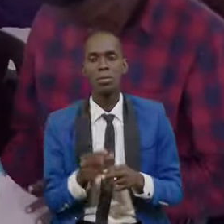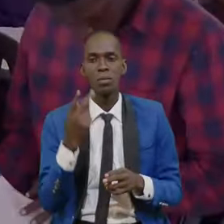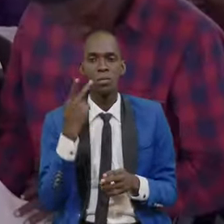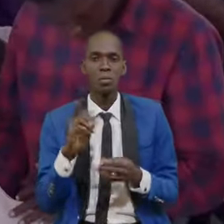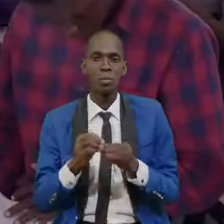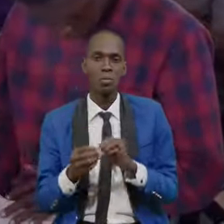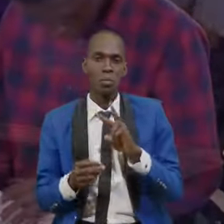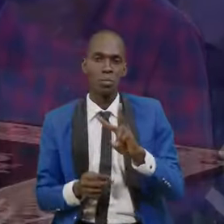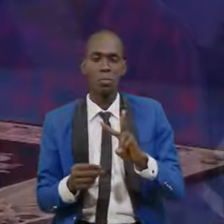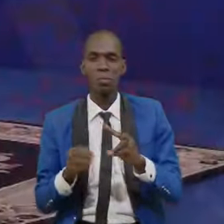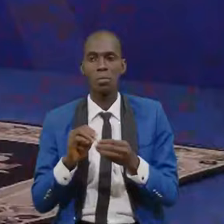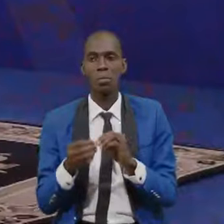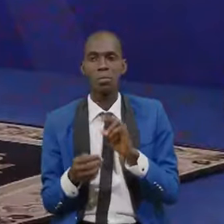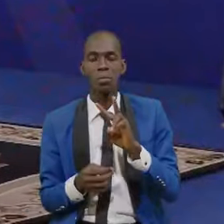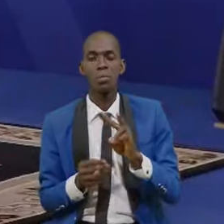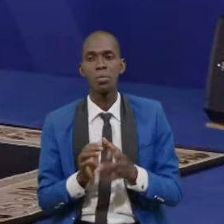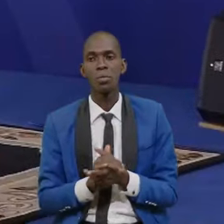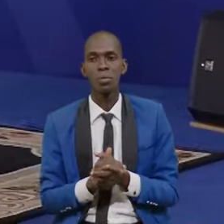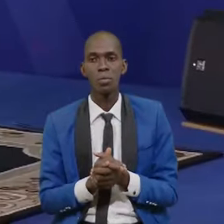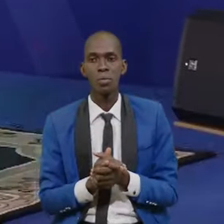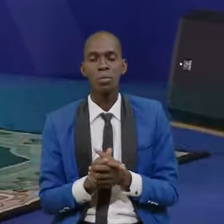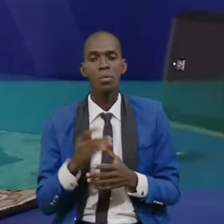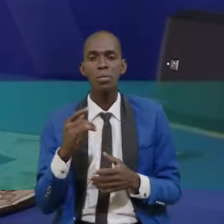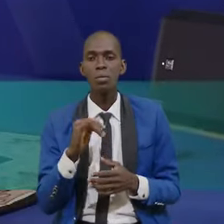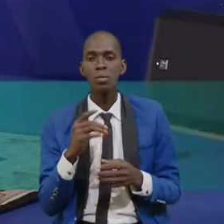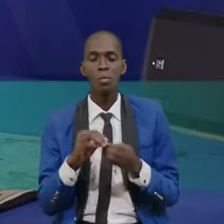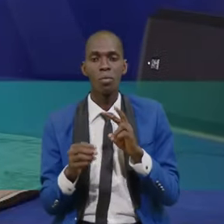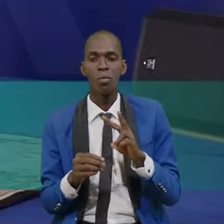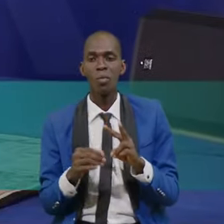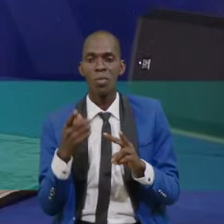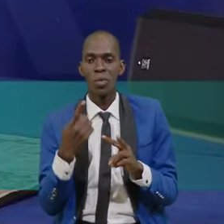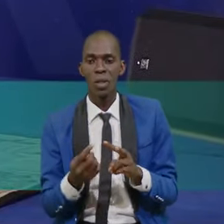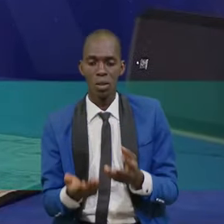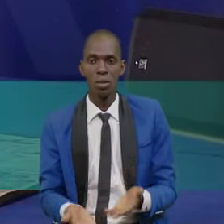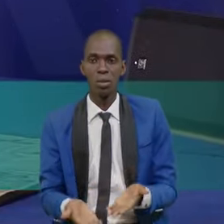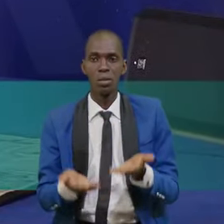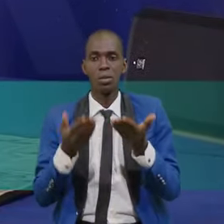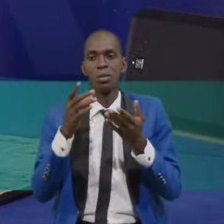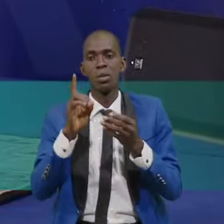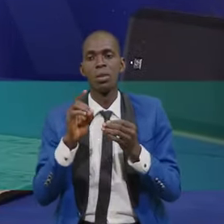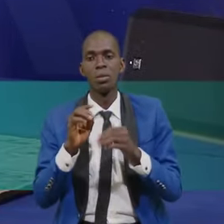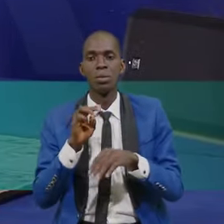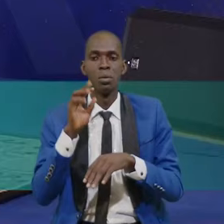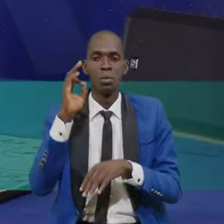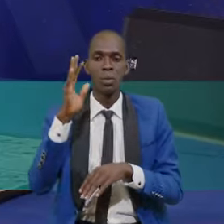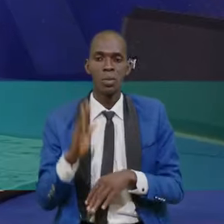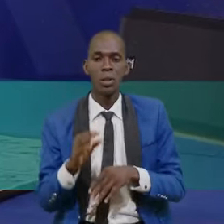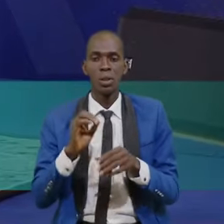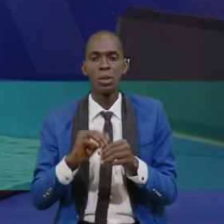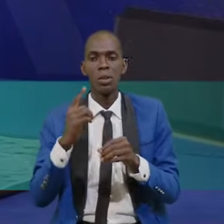there. Number two there is the exalted minister in the heavenly